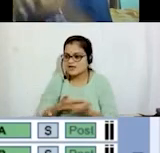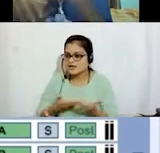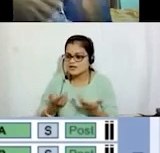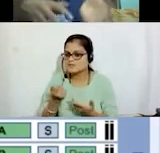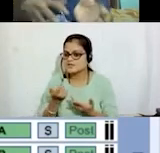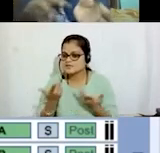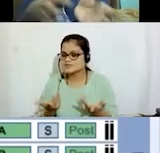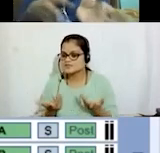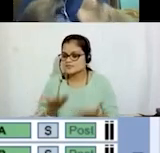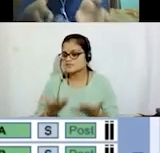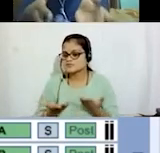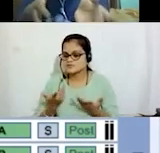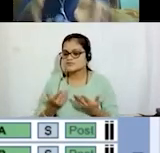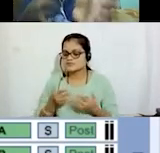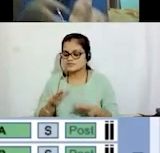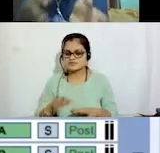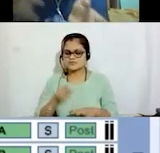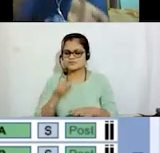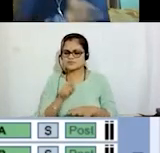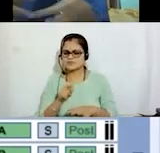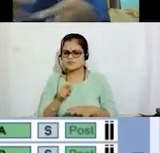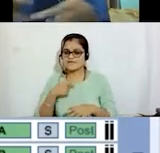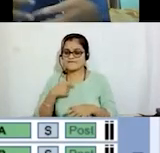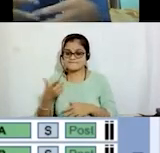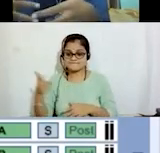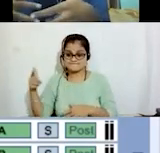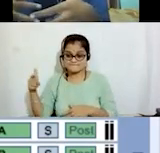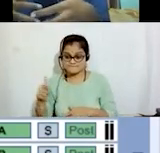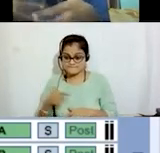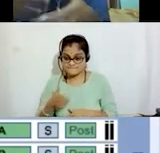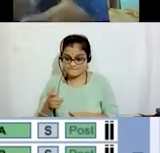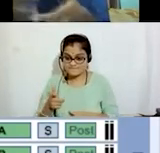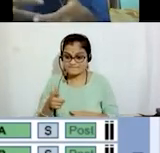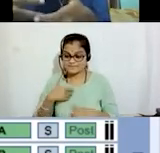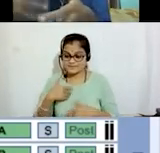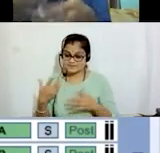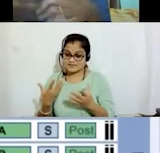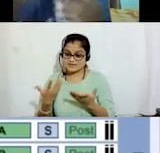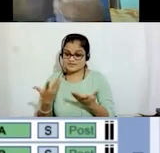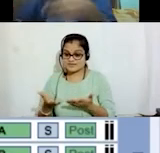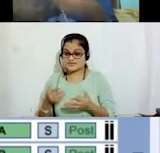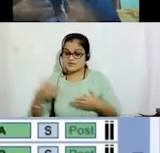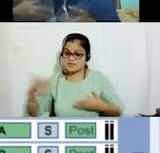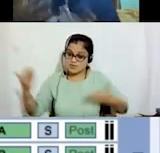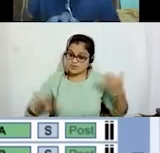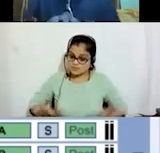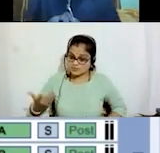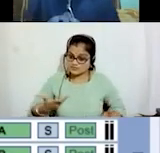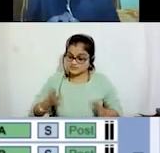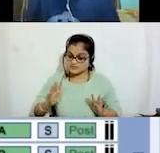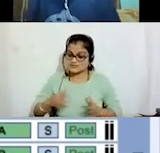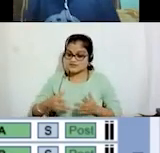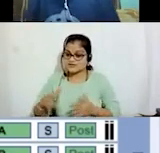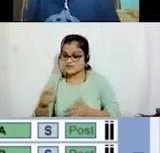that, means I made this whole point that fish and Kolkata's associate, but it might happen that Kolkata stop having